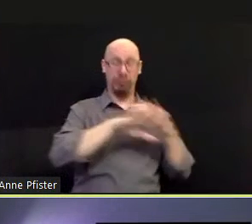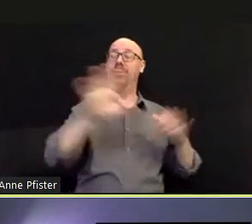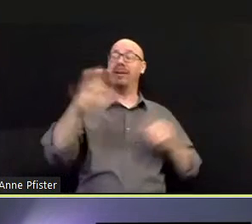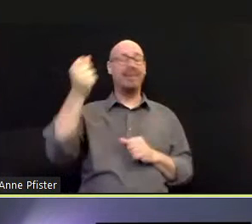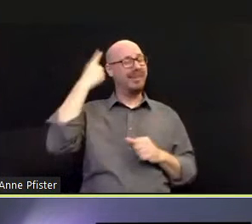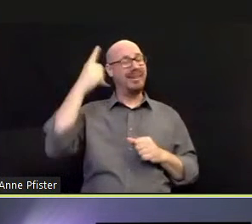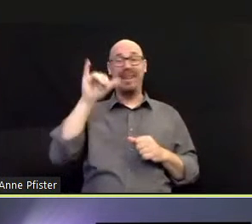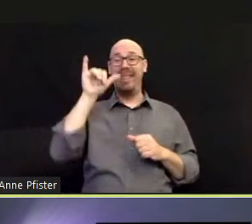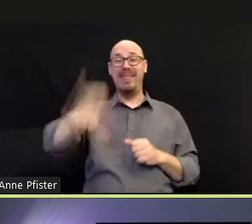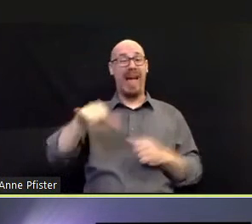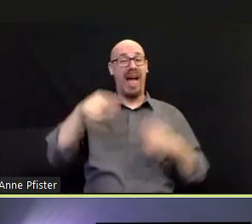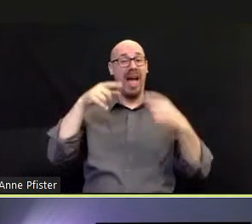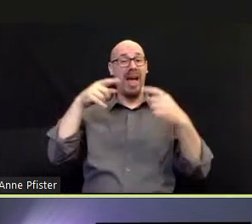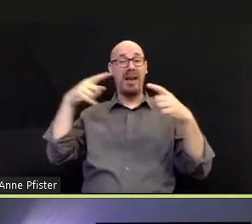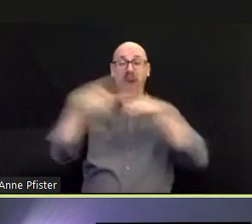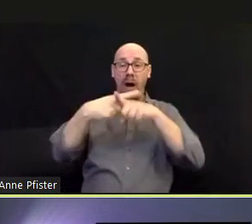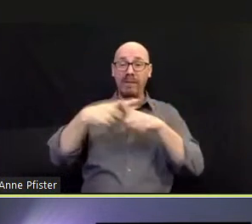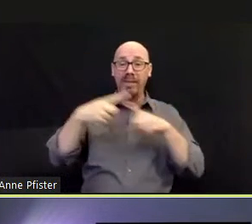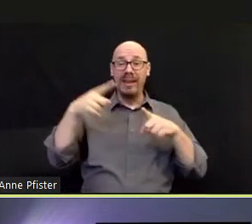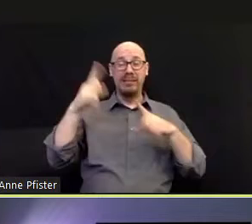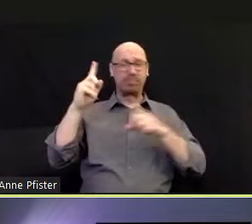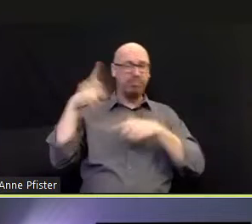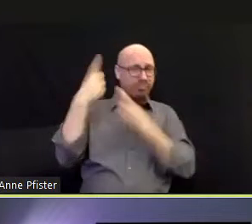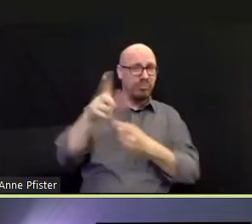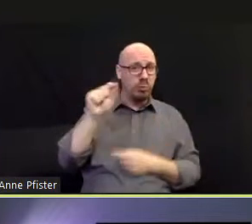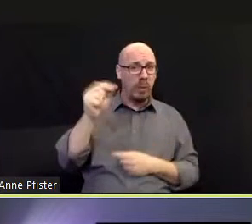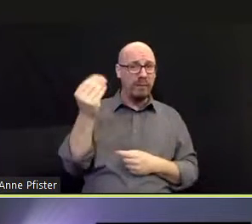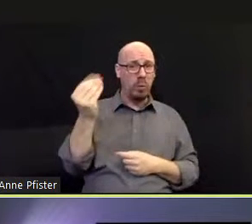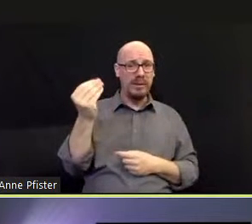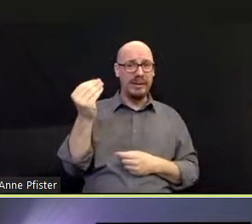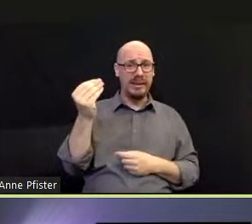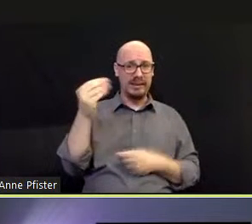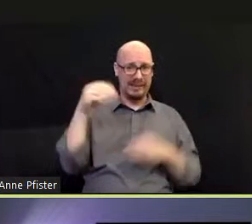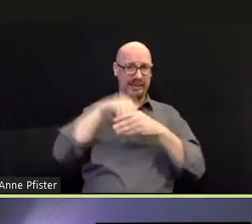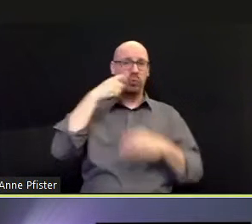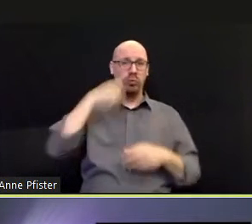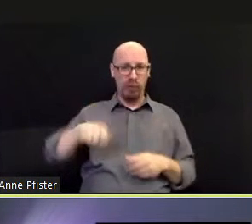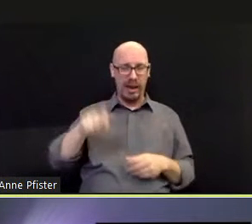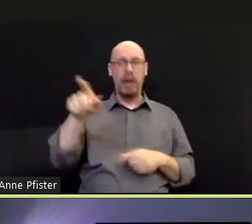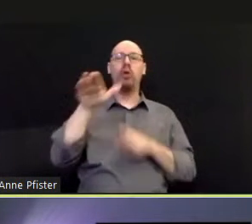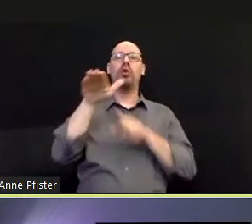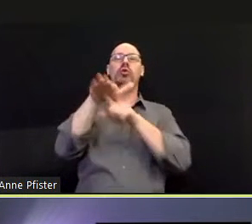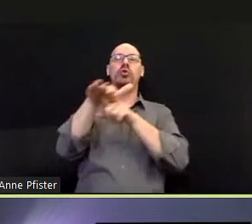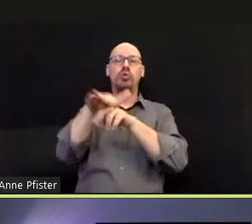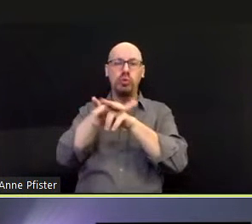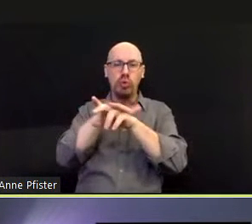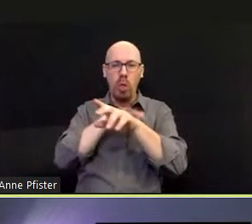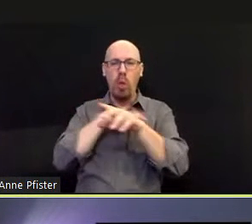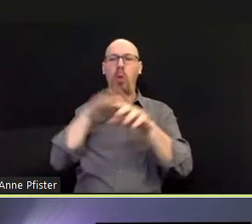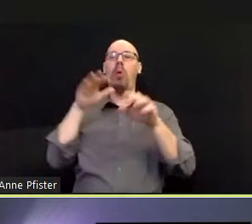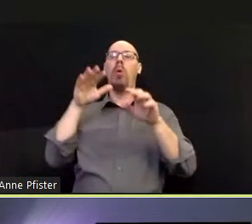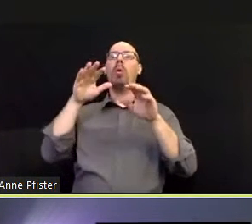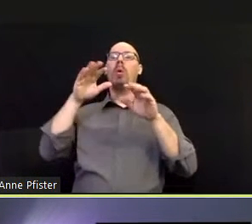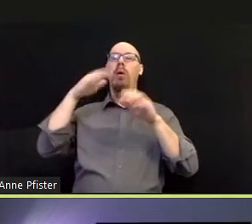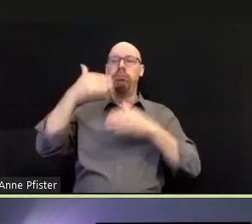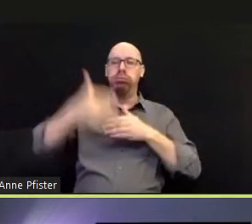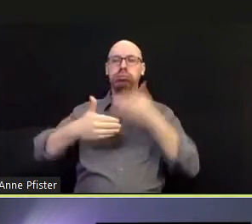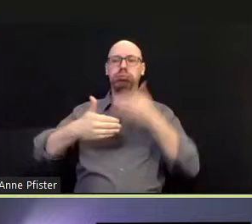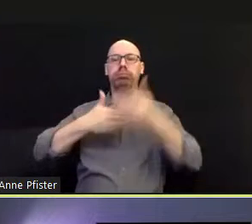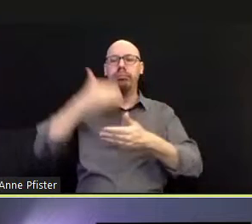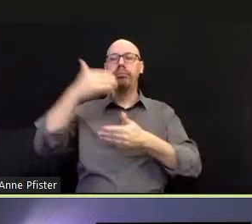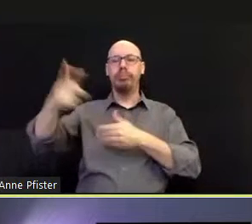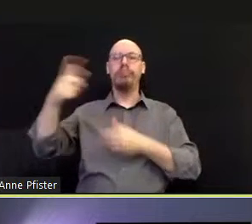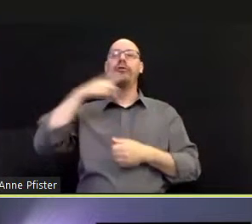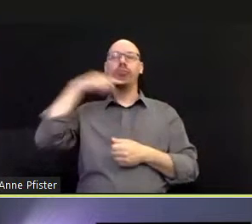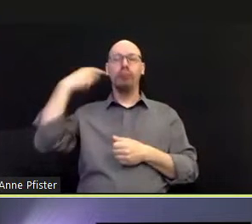been ongoing in Ukraine since 2014. There have been a slow and steady trickle of military losses, and during that